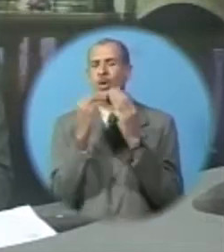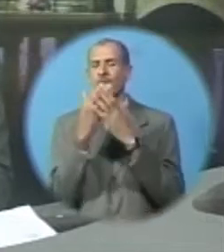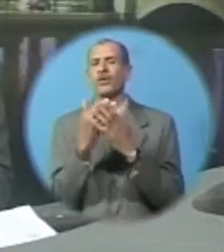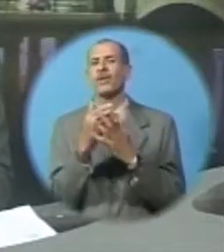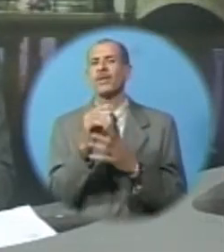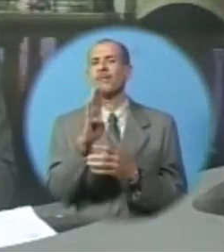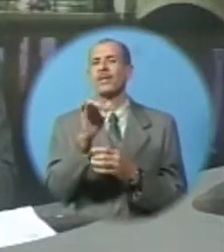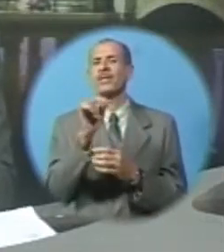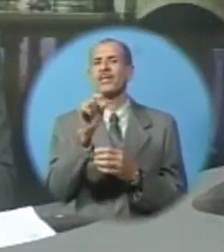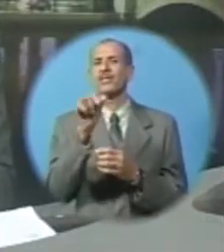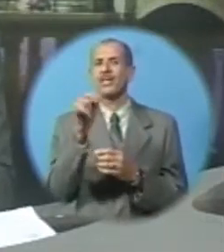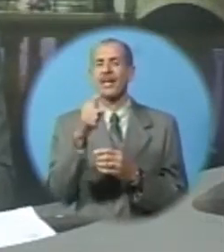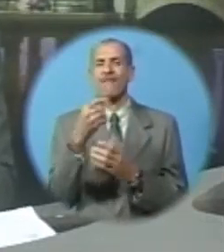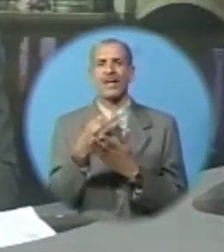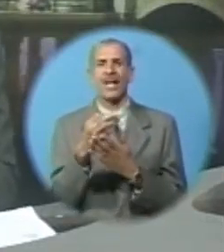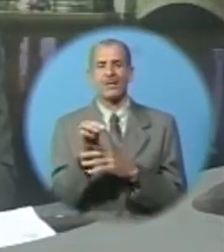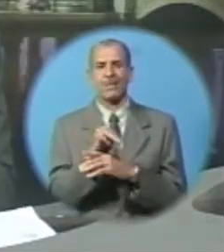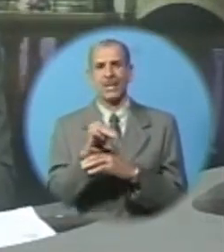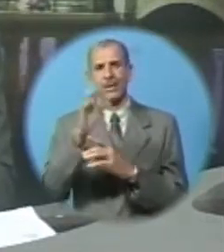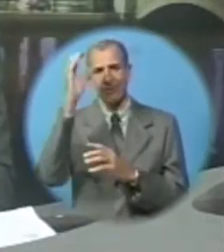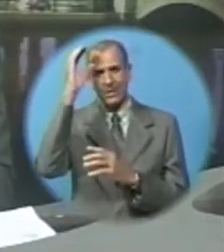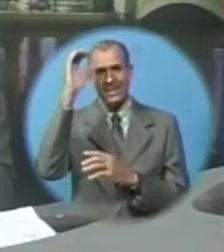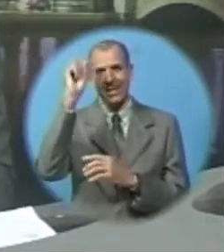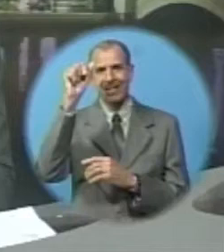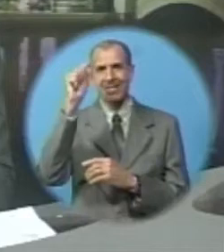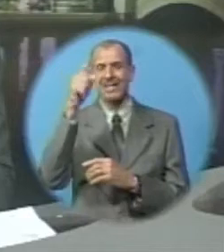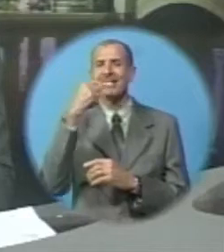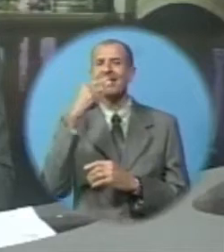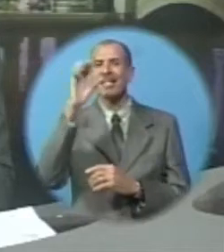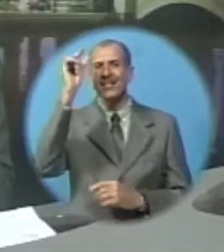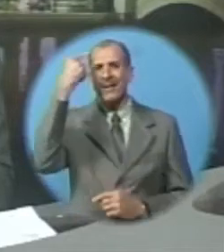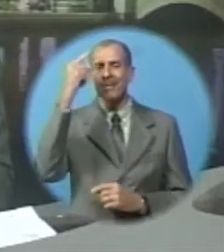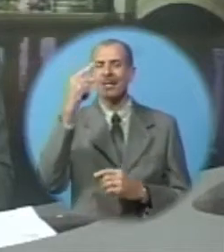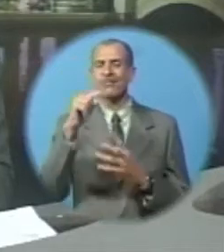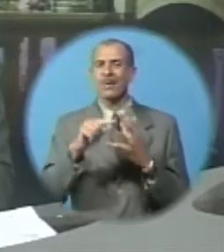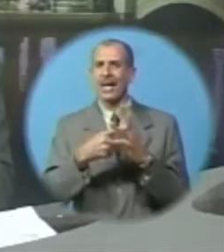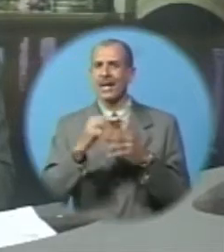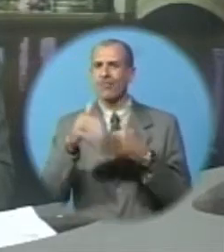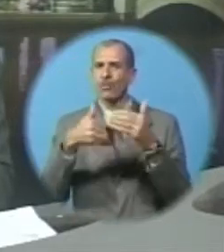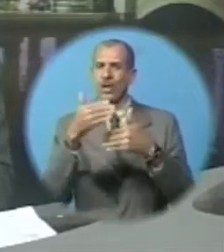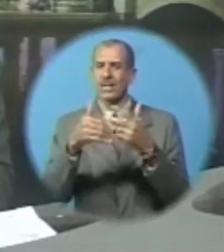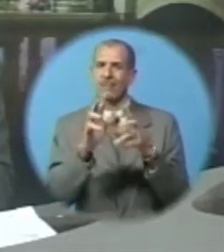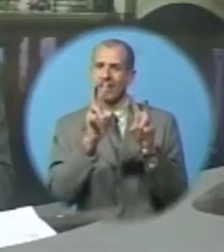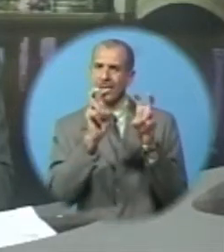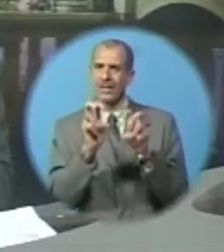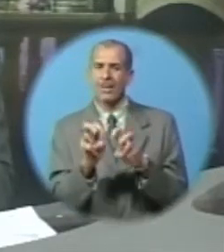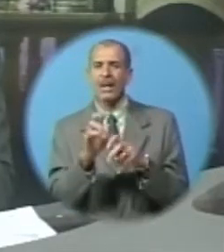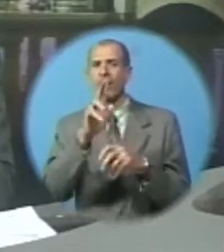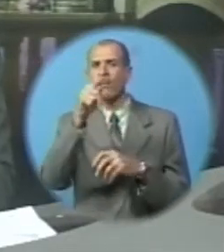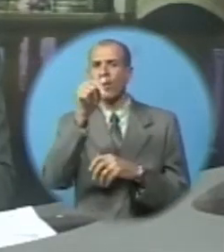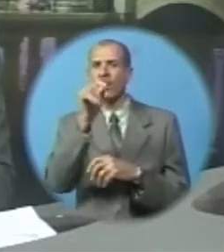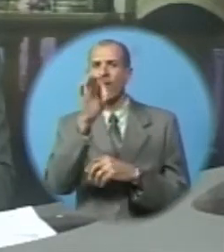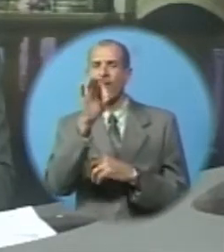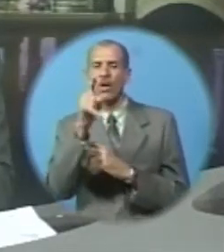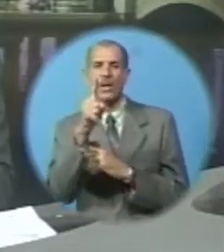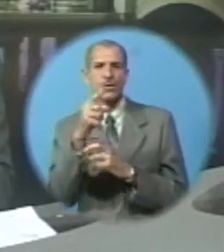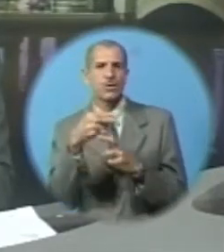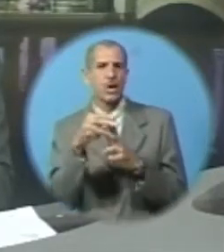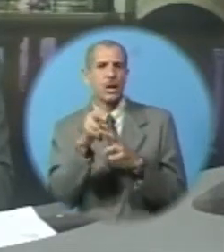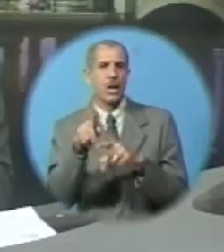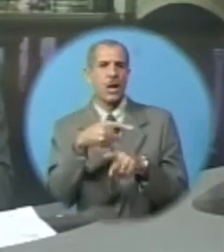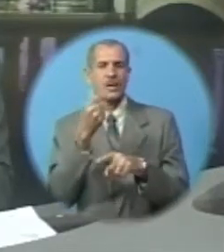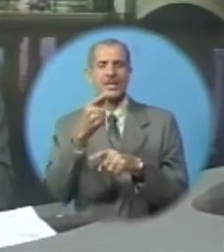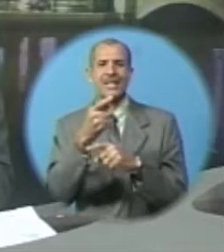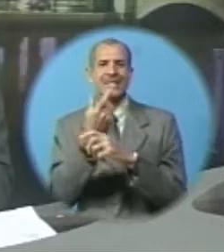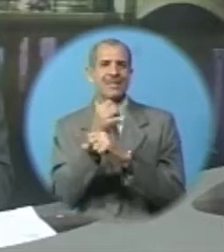budget, Finance Minister Chris Sinkler says government has begun the process of fully examining its portfolio of short and